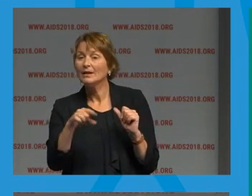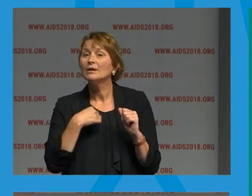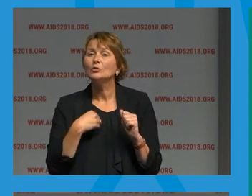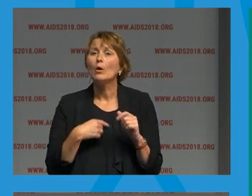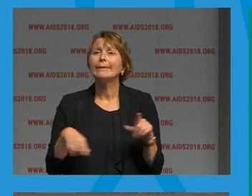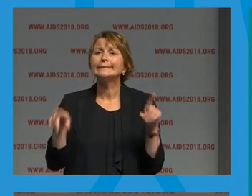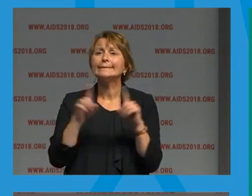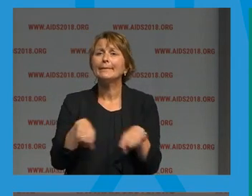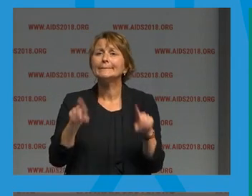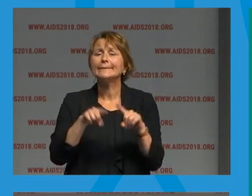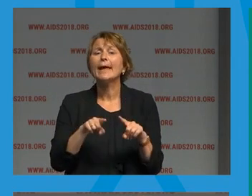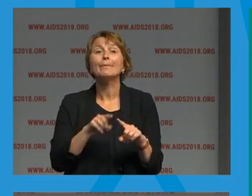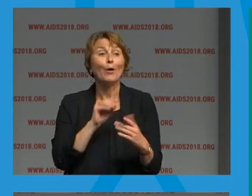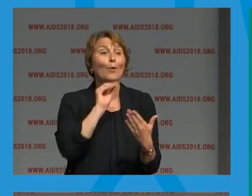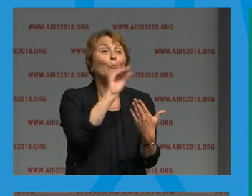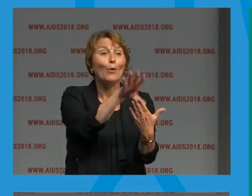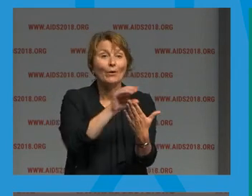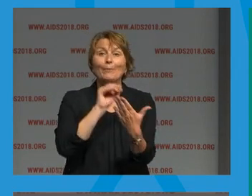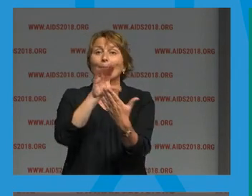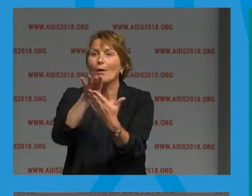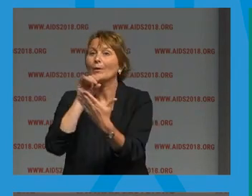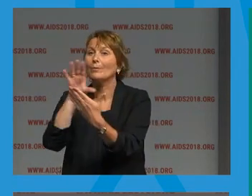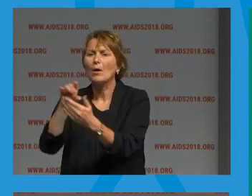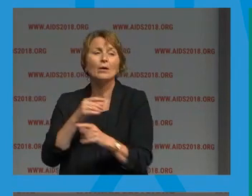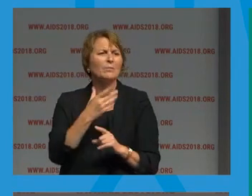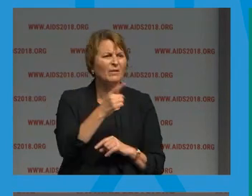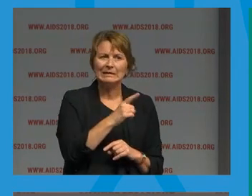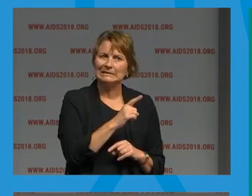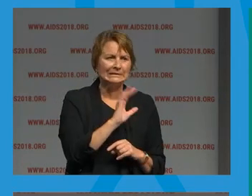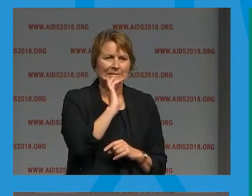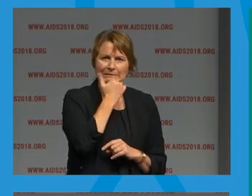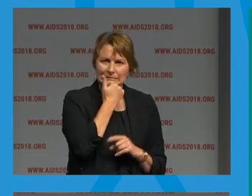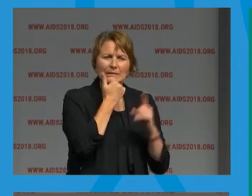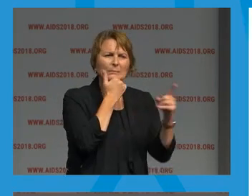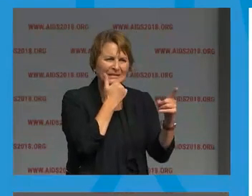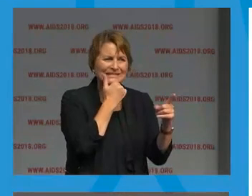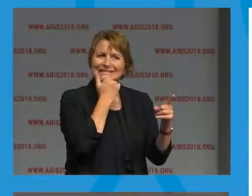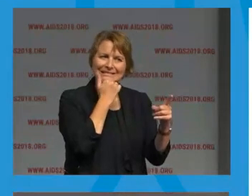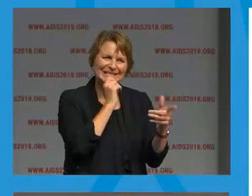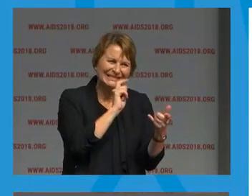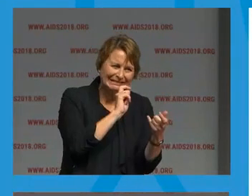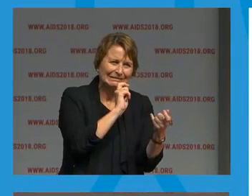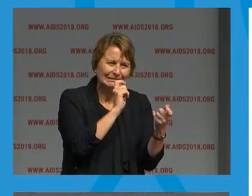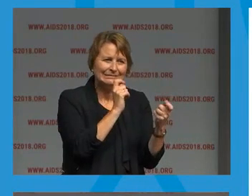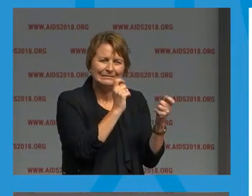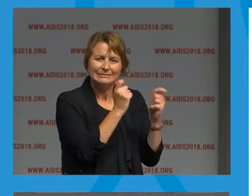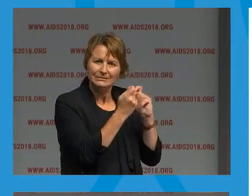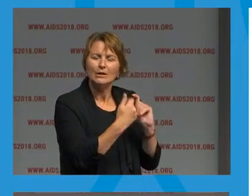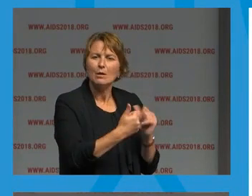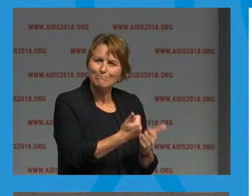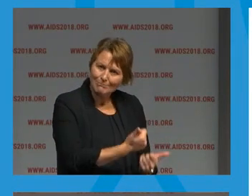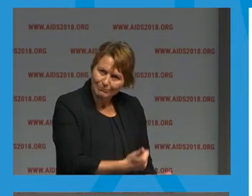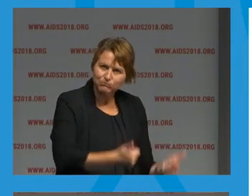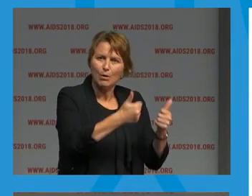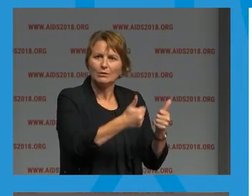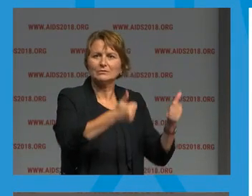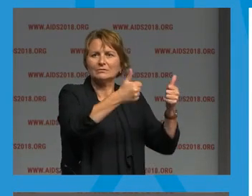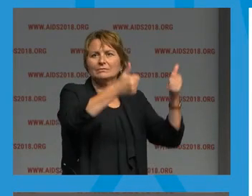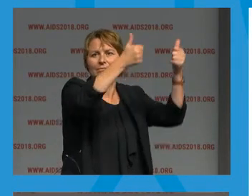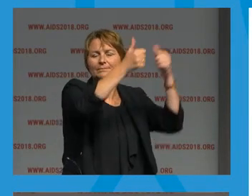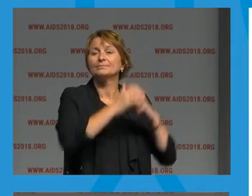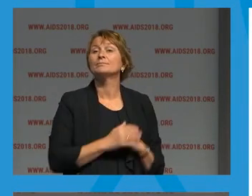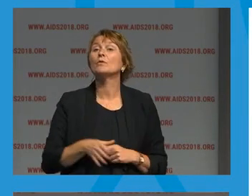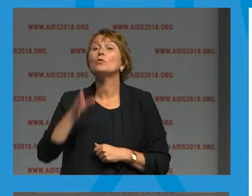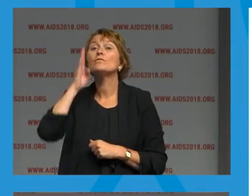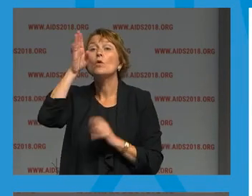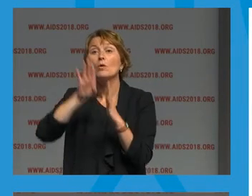the same places where we have failed. They have to be modified, and we need to address all areas of programming. Future progress